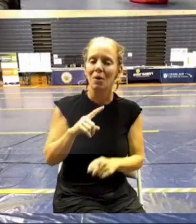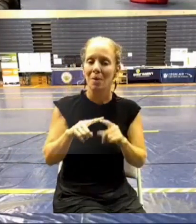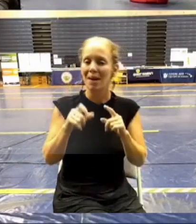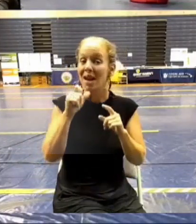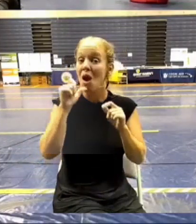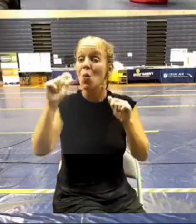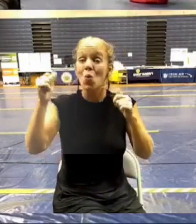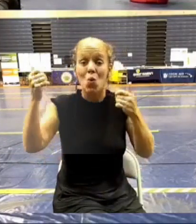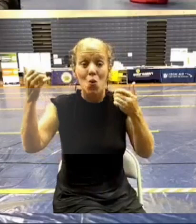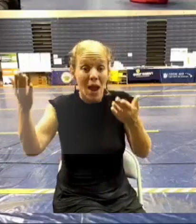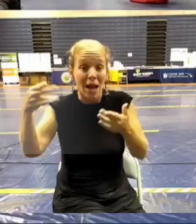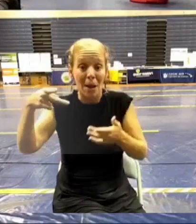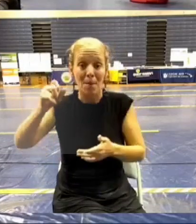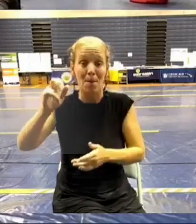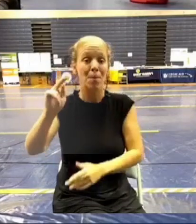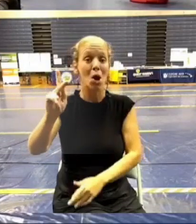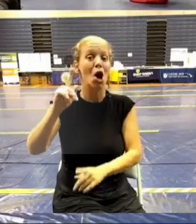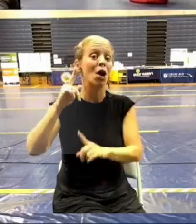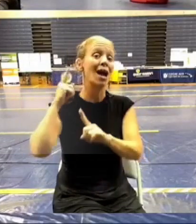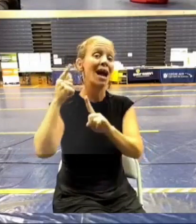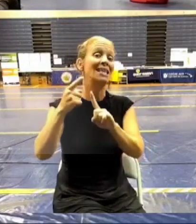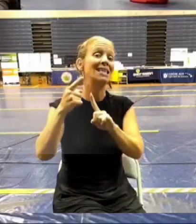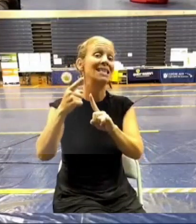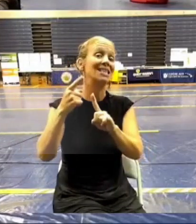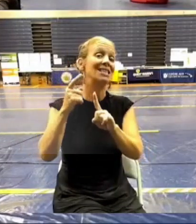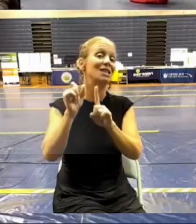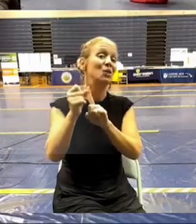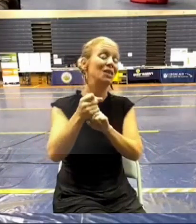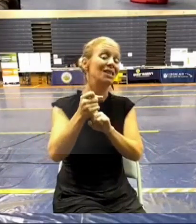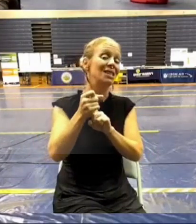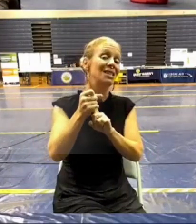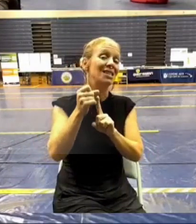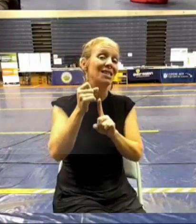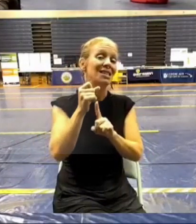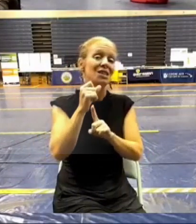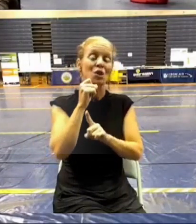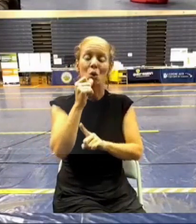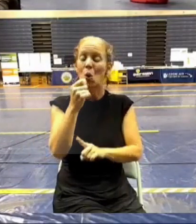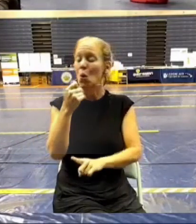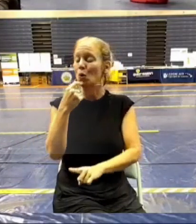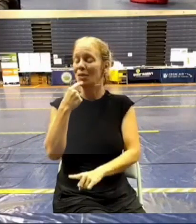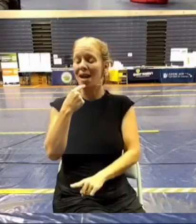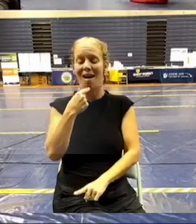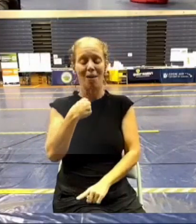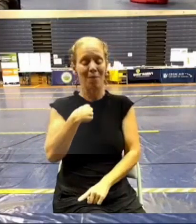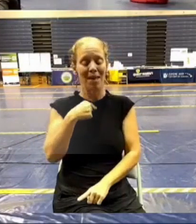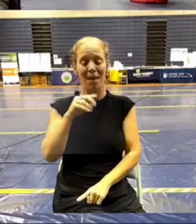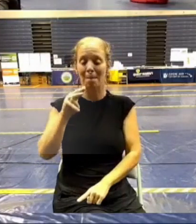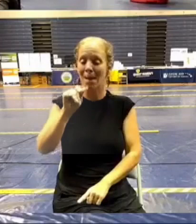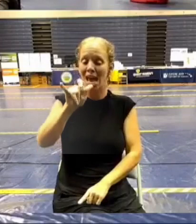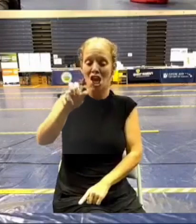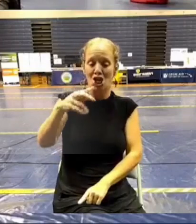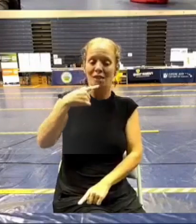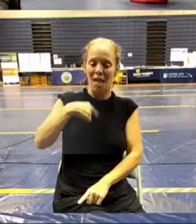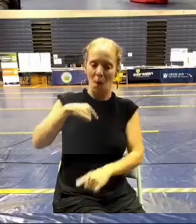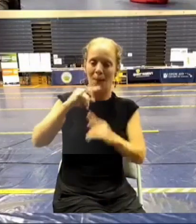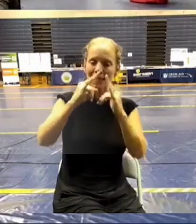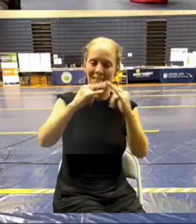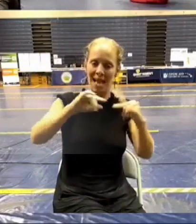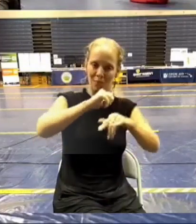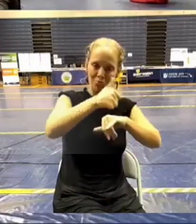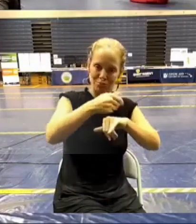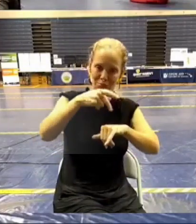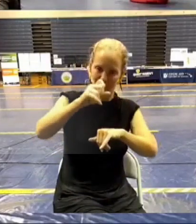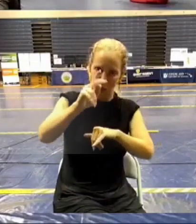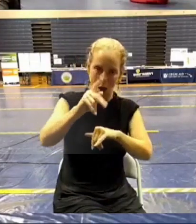I would not recommend the parks as an ideal situation. So do not say the mayor gave me permission to go put up a tent in the